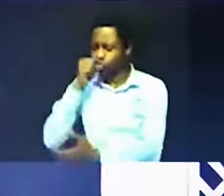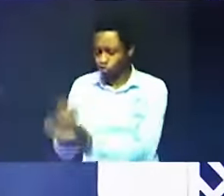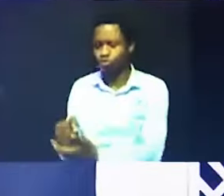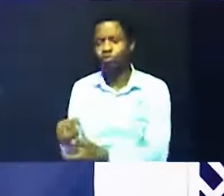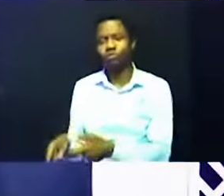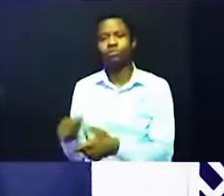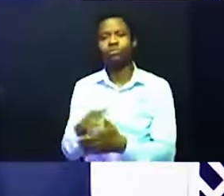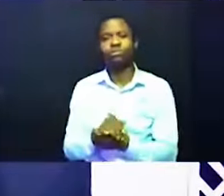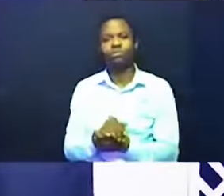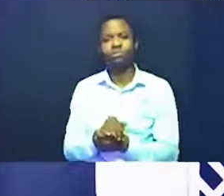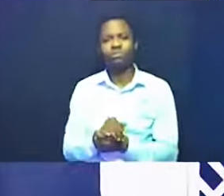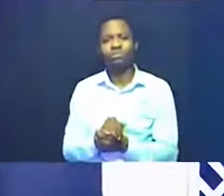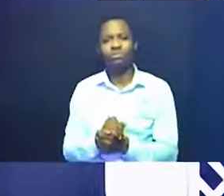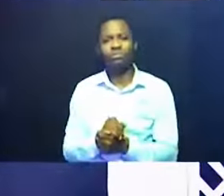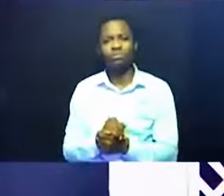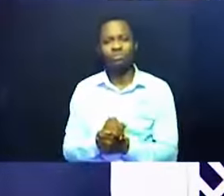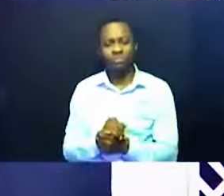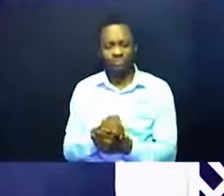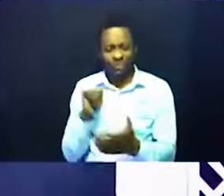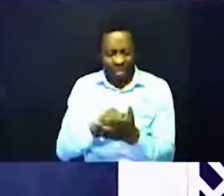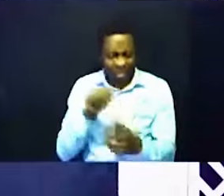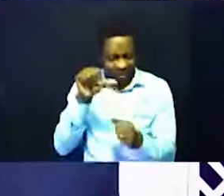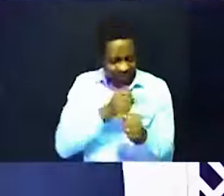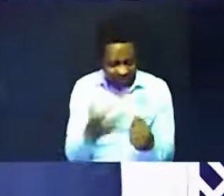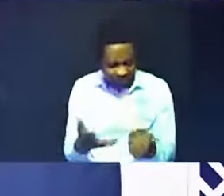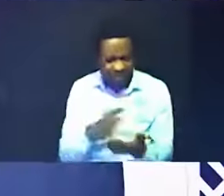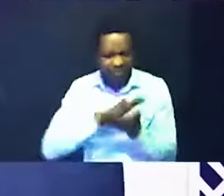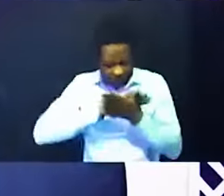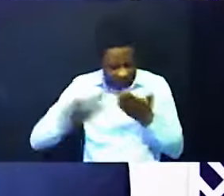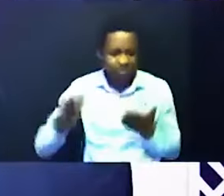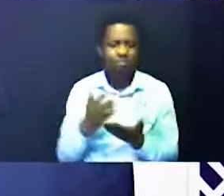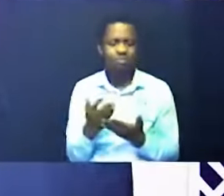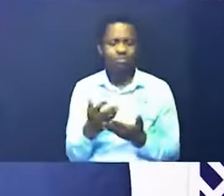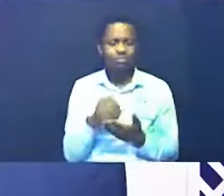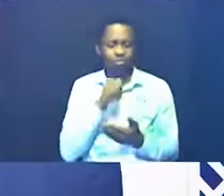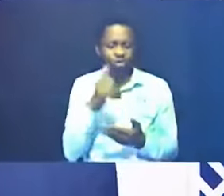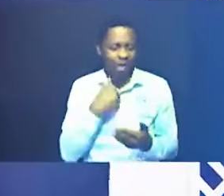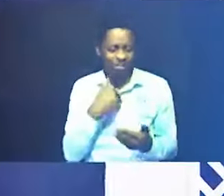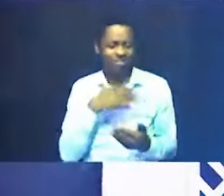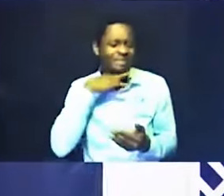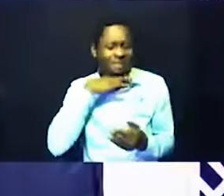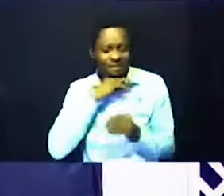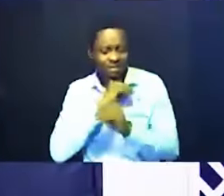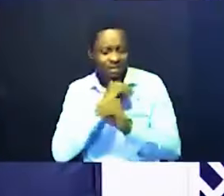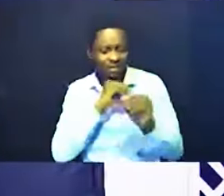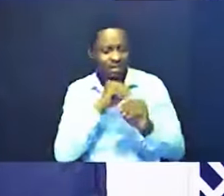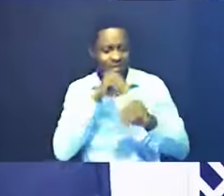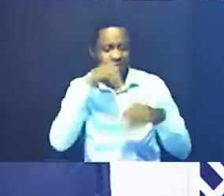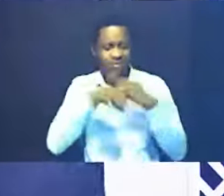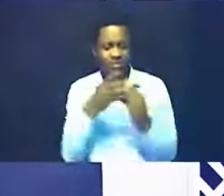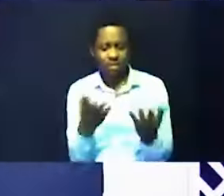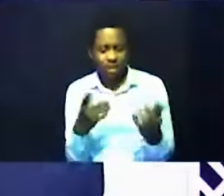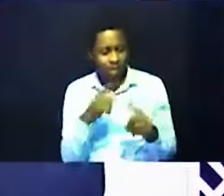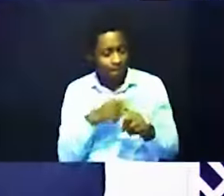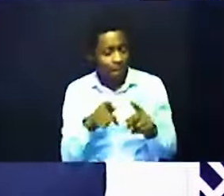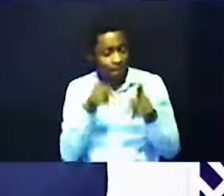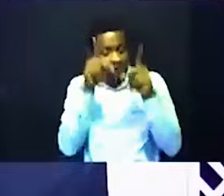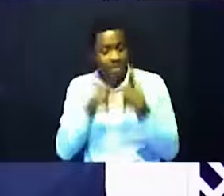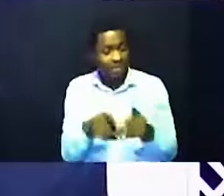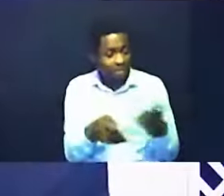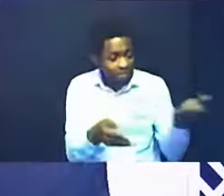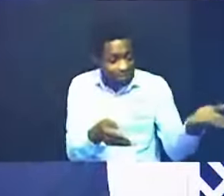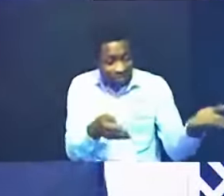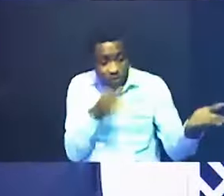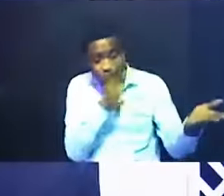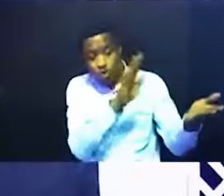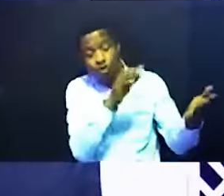unan nothing unan in itself but if someone has a weak faith and